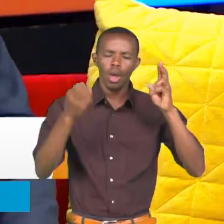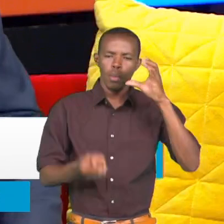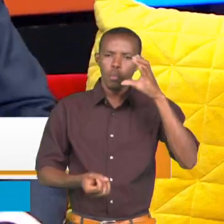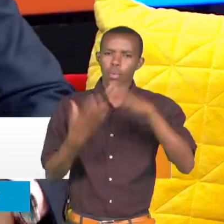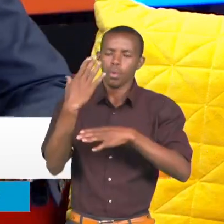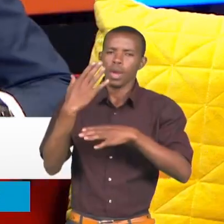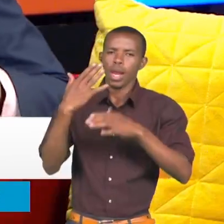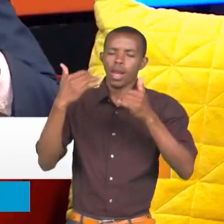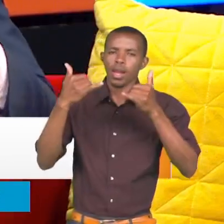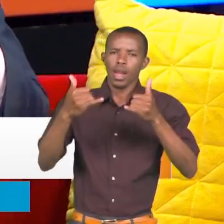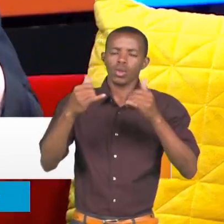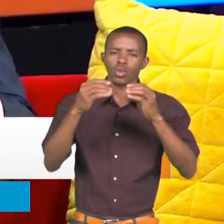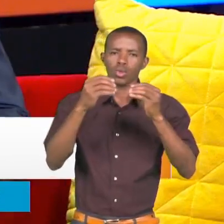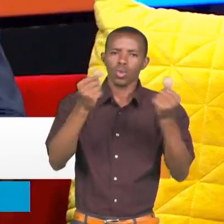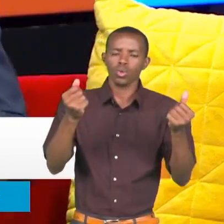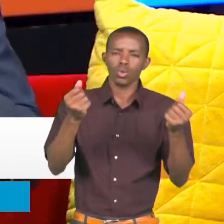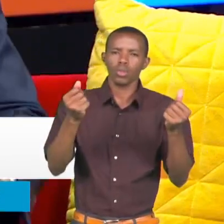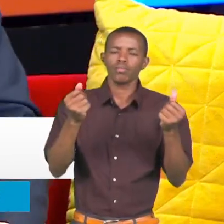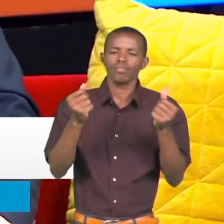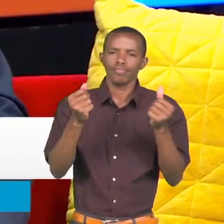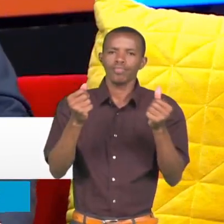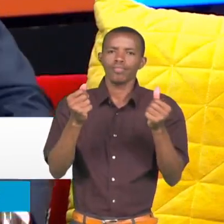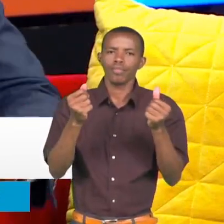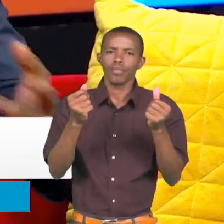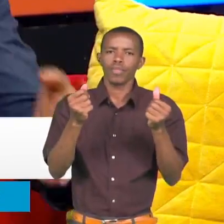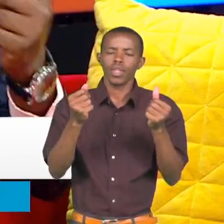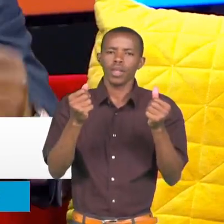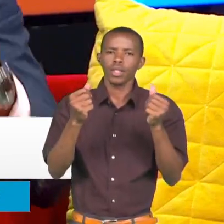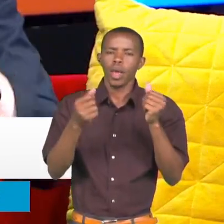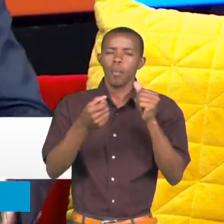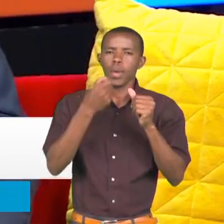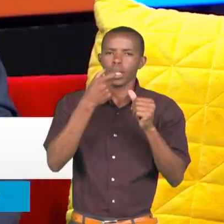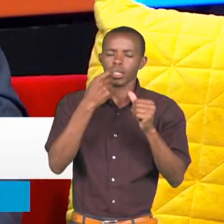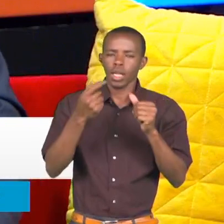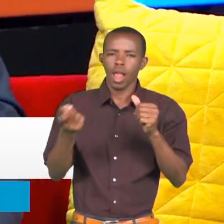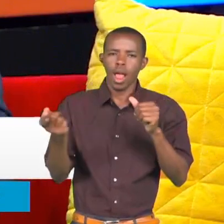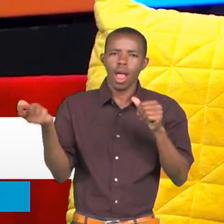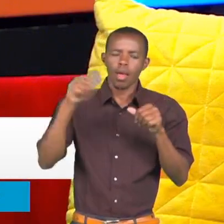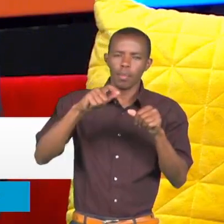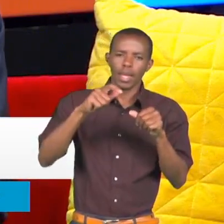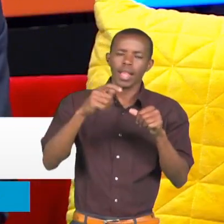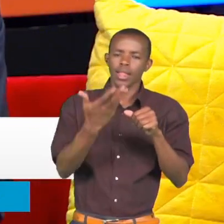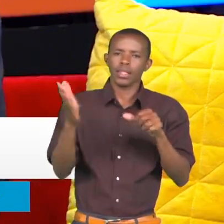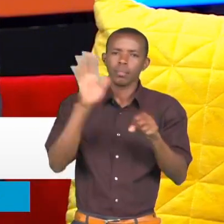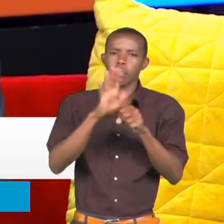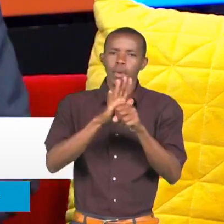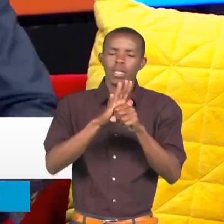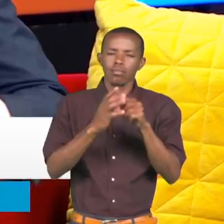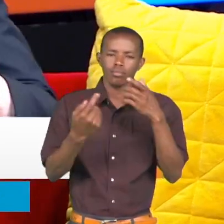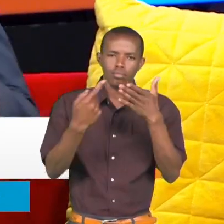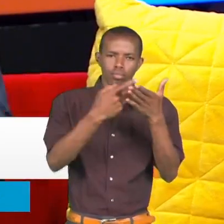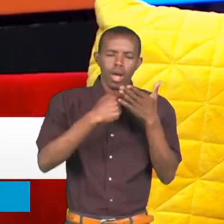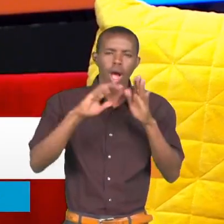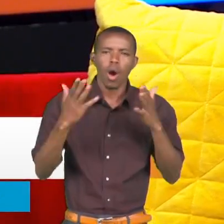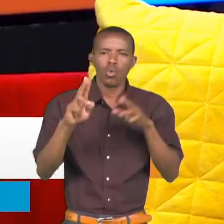know, as it is solution-oriented, that was medication that came in, but there's so many things to be discussed. Just how